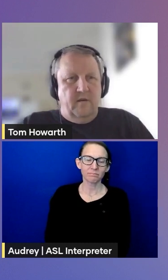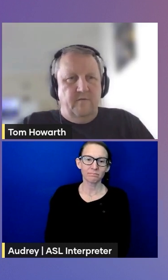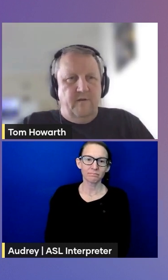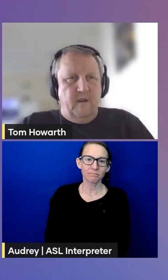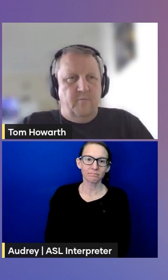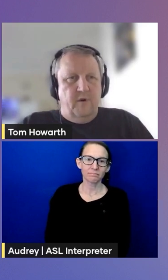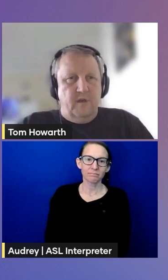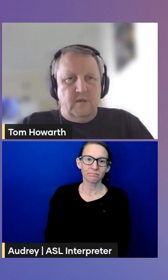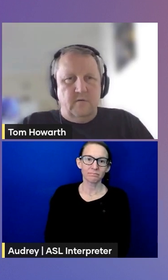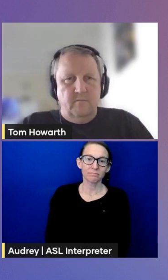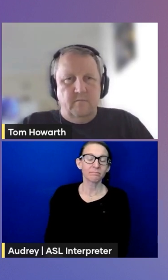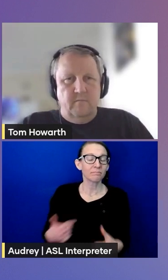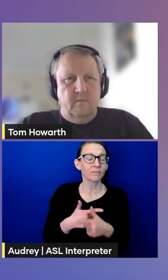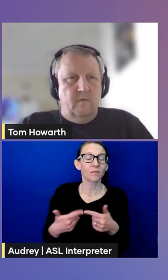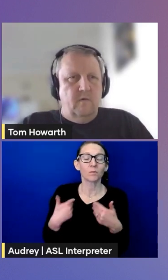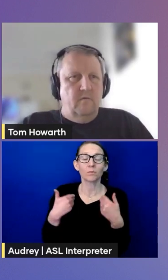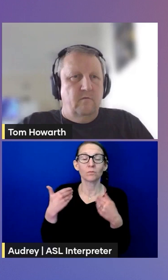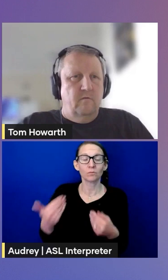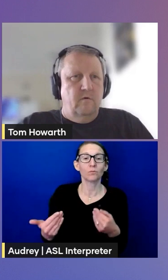the fingerprint.